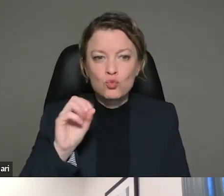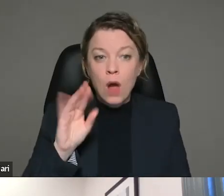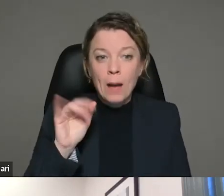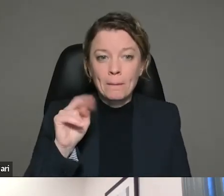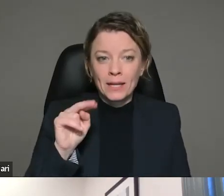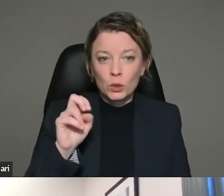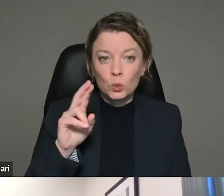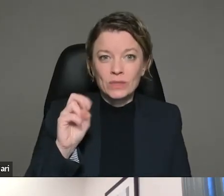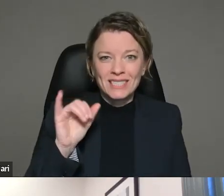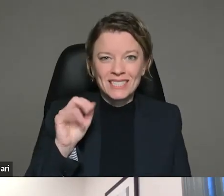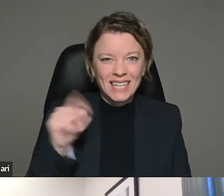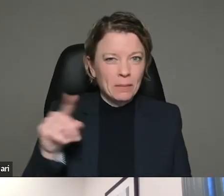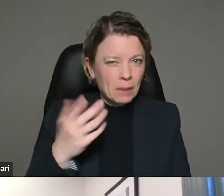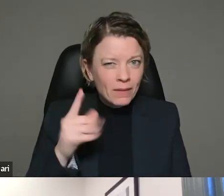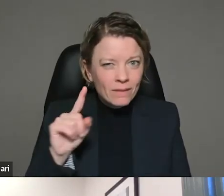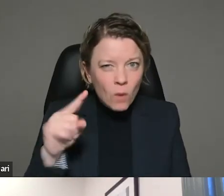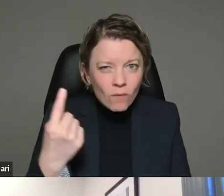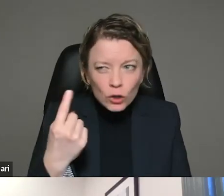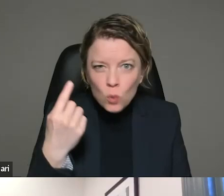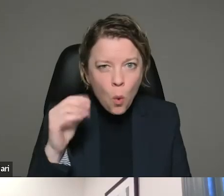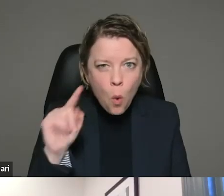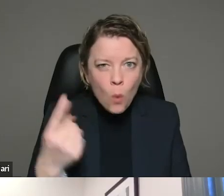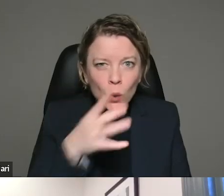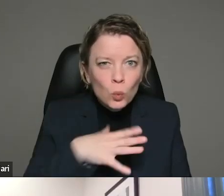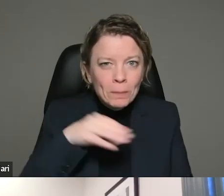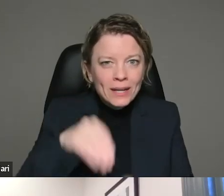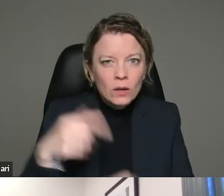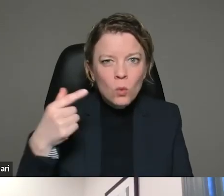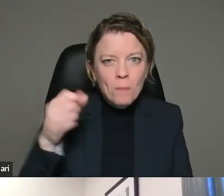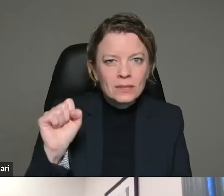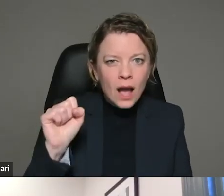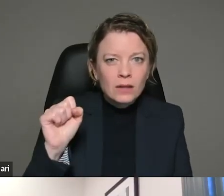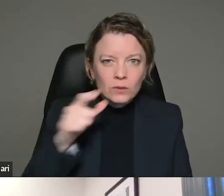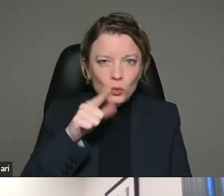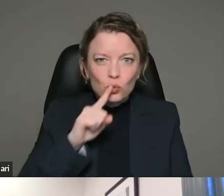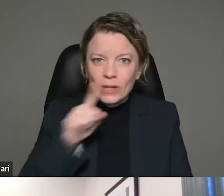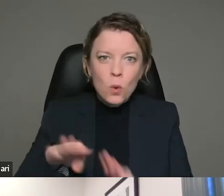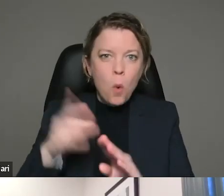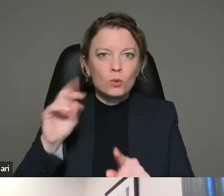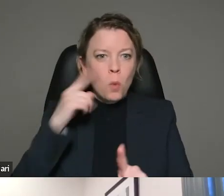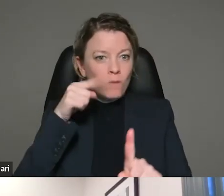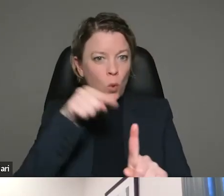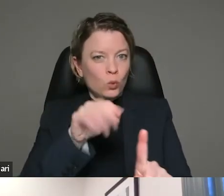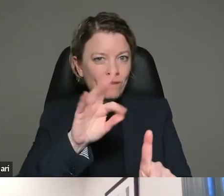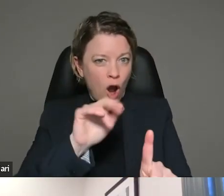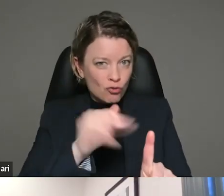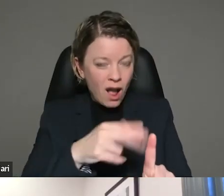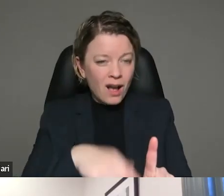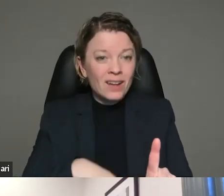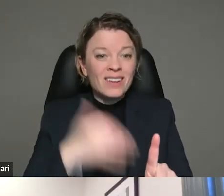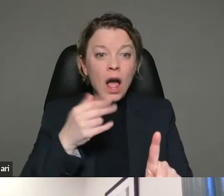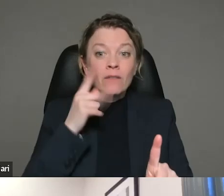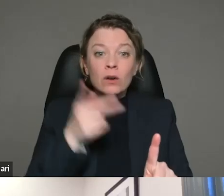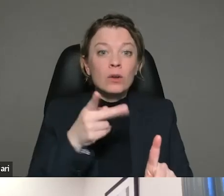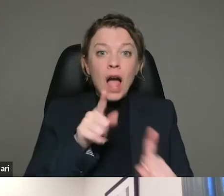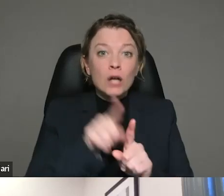the only woman, or maybe the first, at Goldman Sachs that opened the door for you. But as you've navigated in your